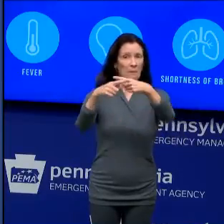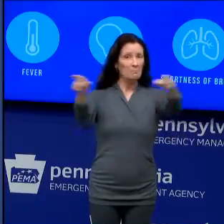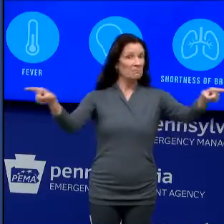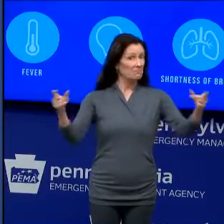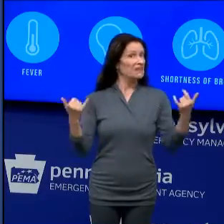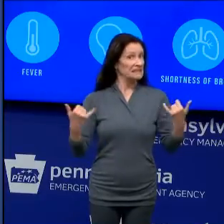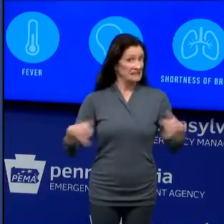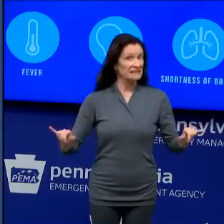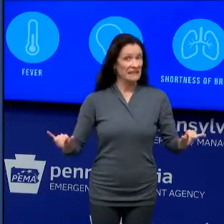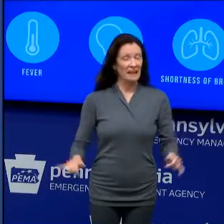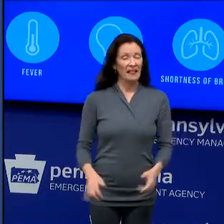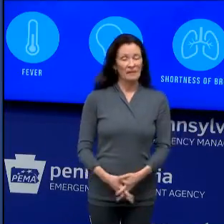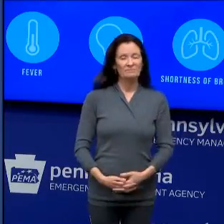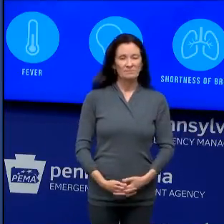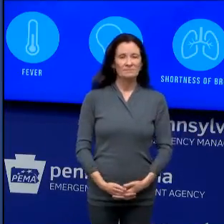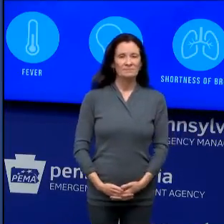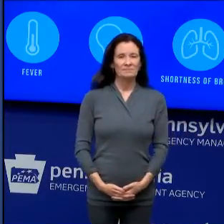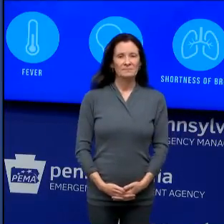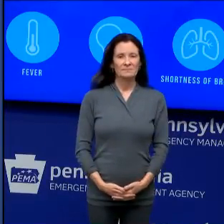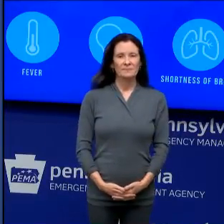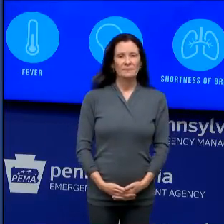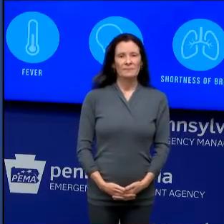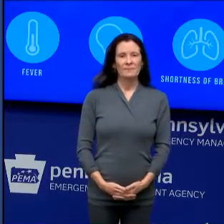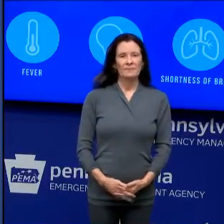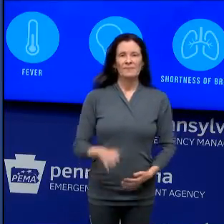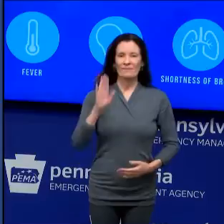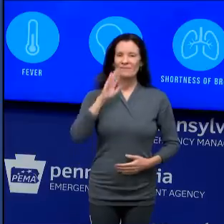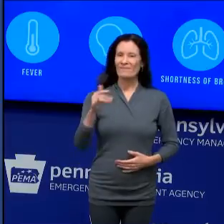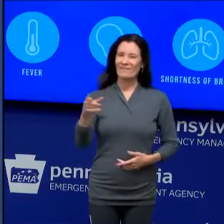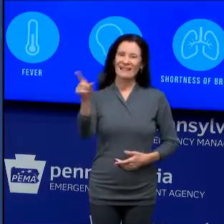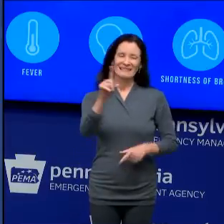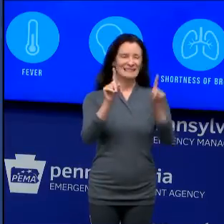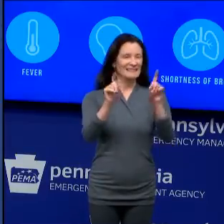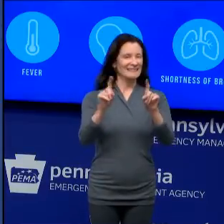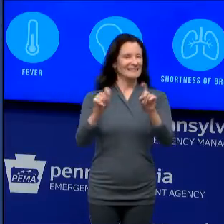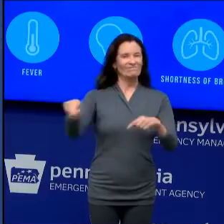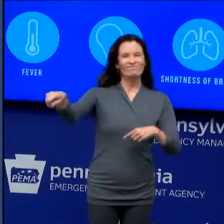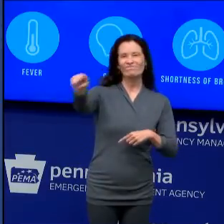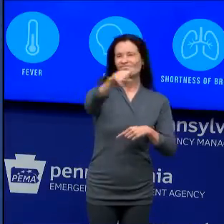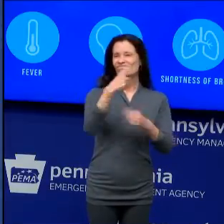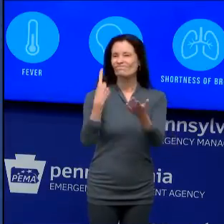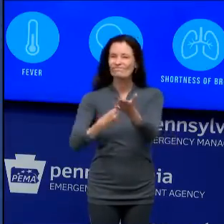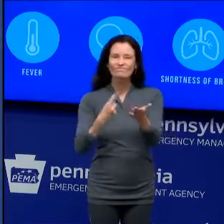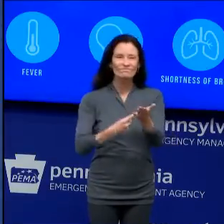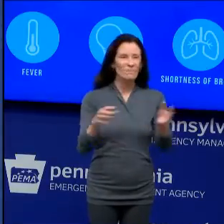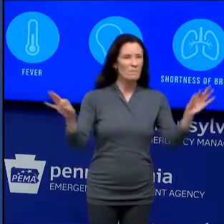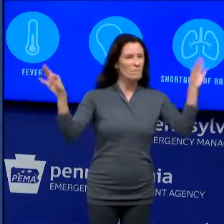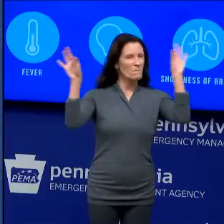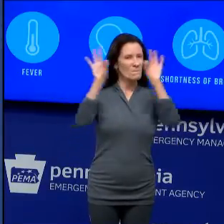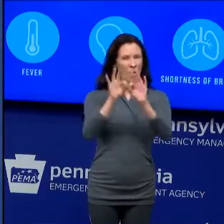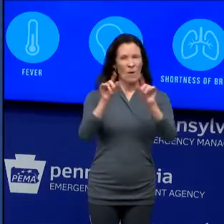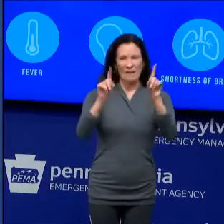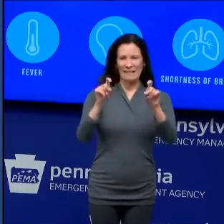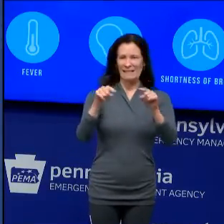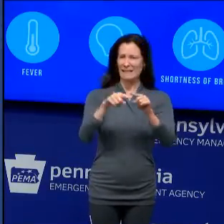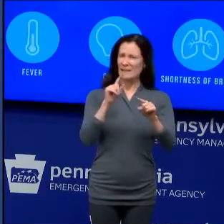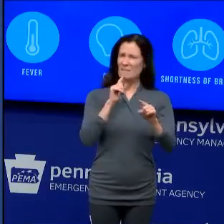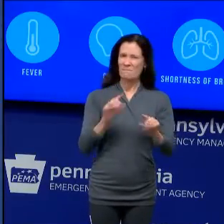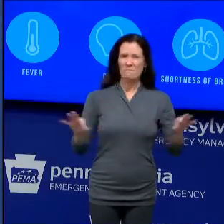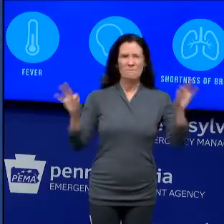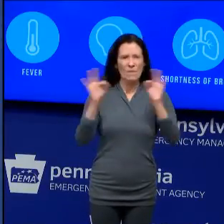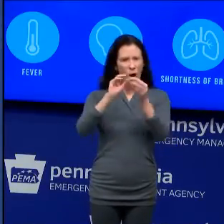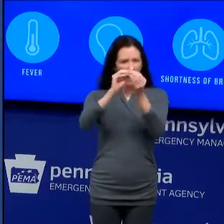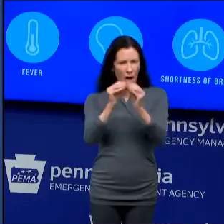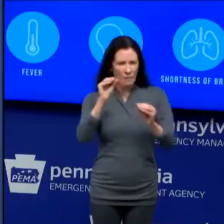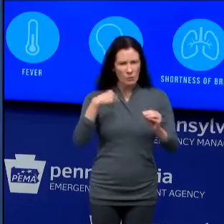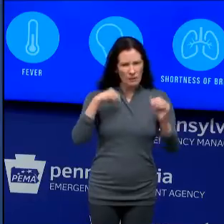We know that testing is critical to our efforts to determine how many Pennsylvanians have COVID-19.